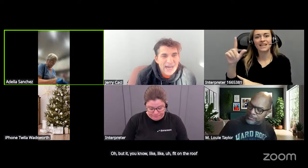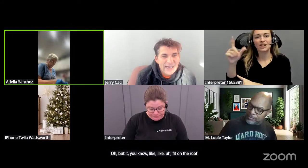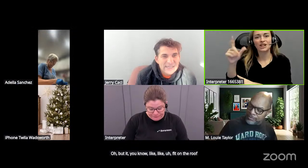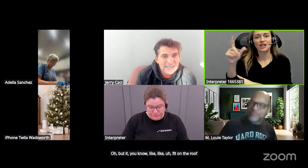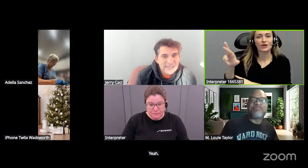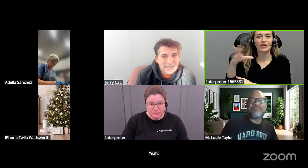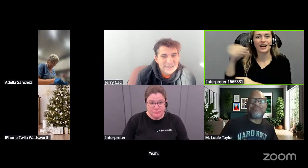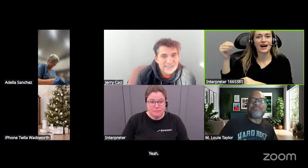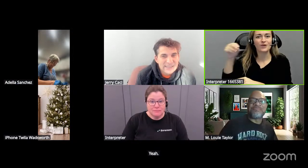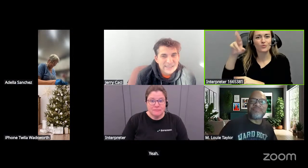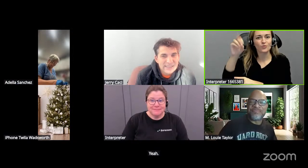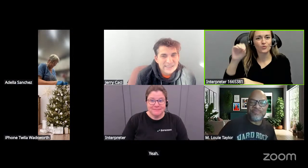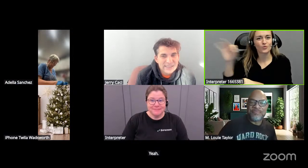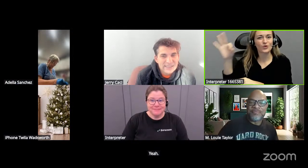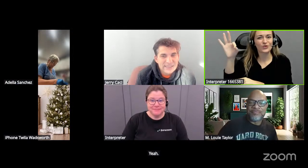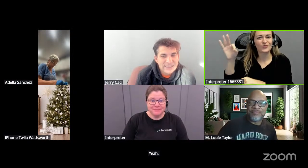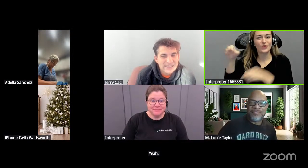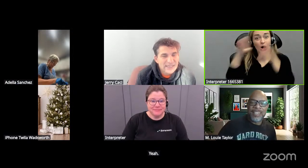tradition.